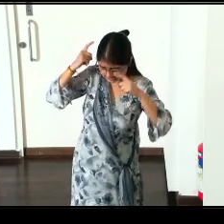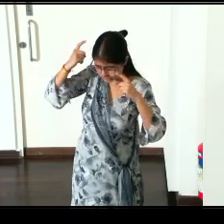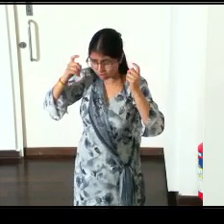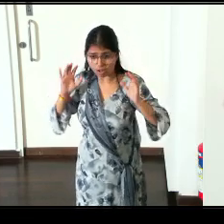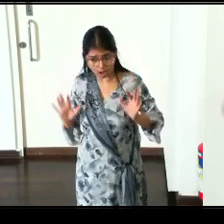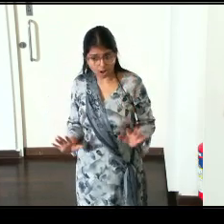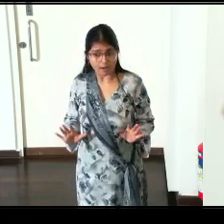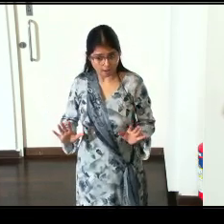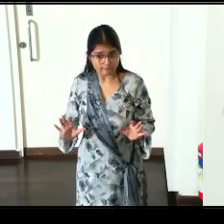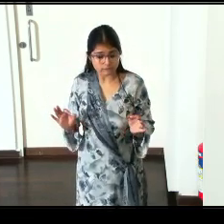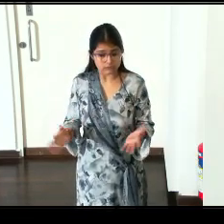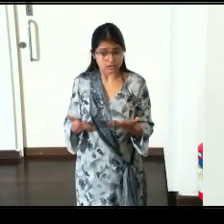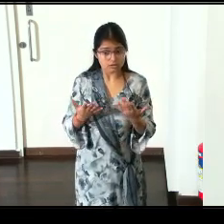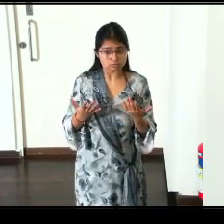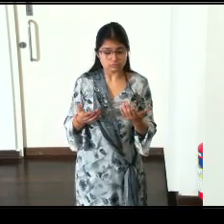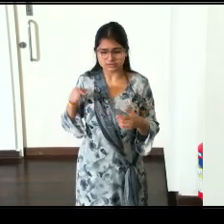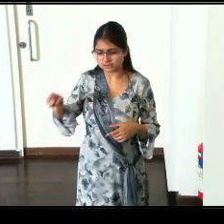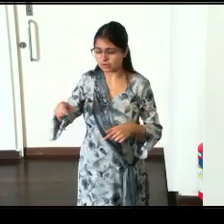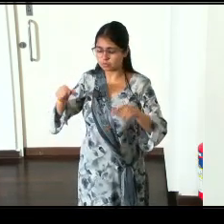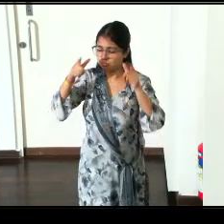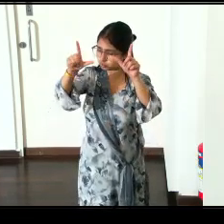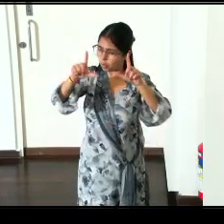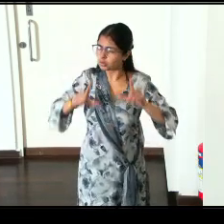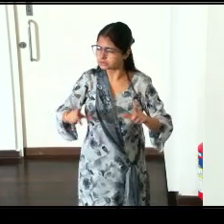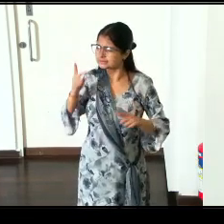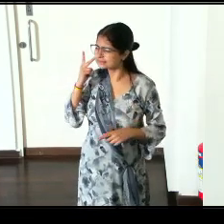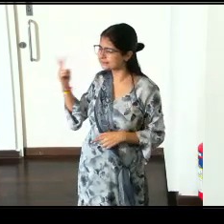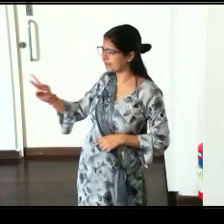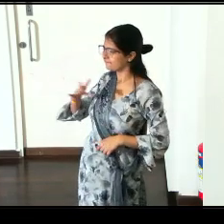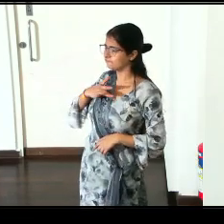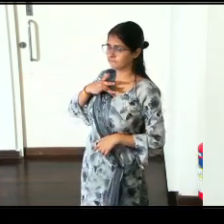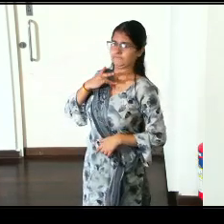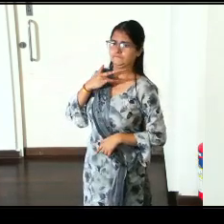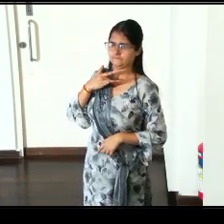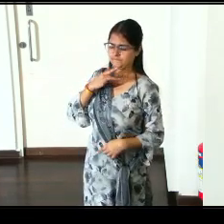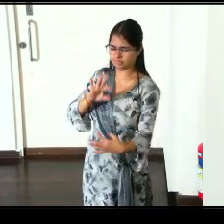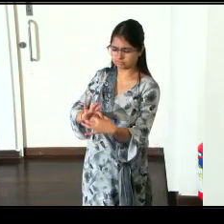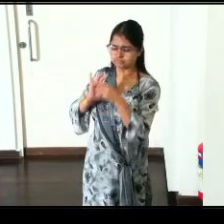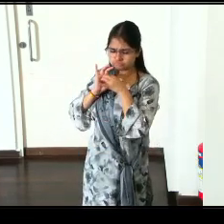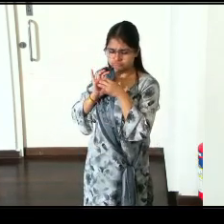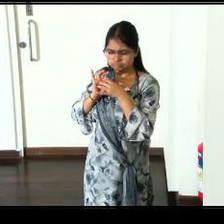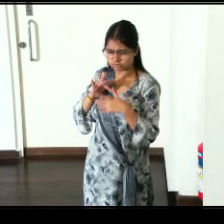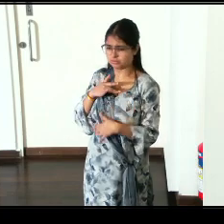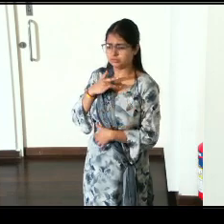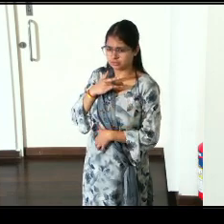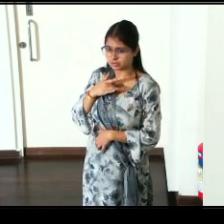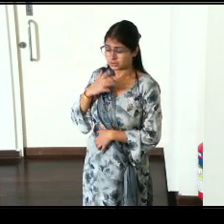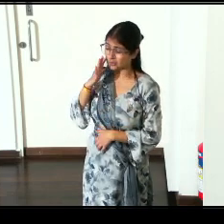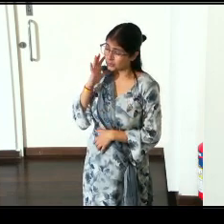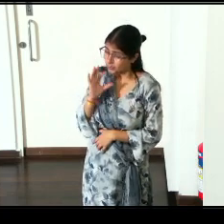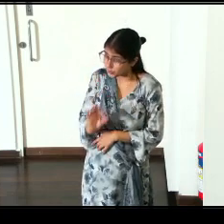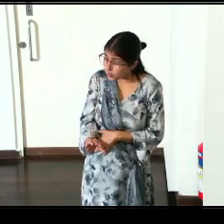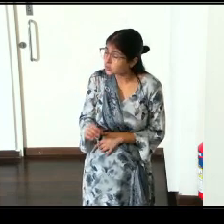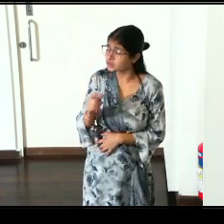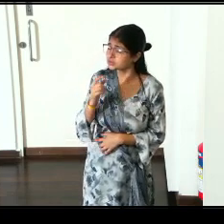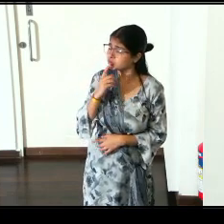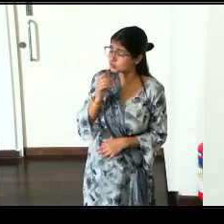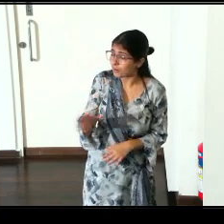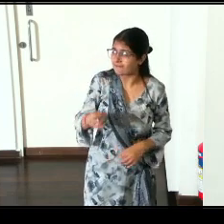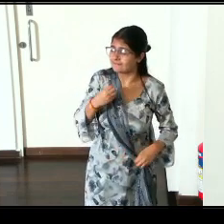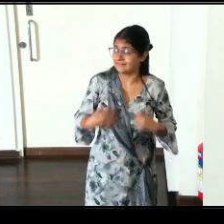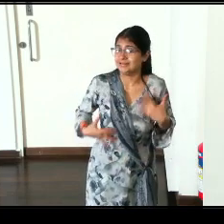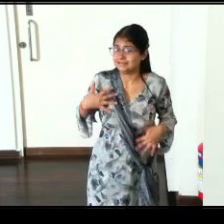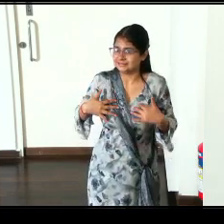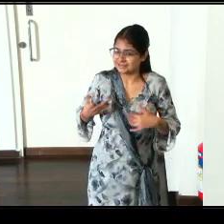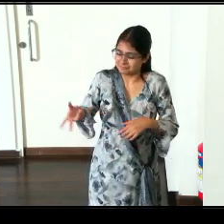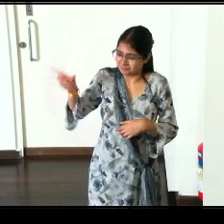moved me. I thought it was very important. I'm thrilled that it is actually, restored